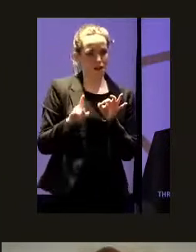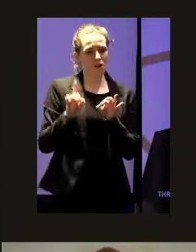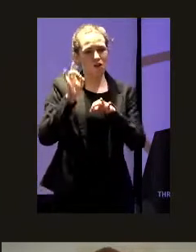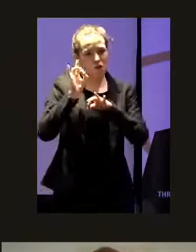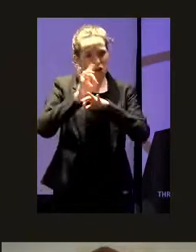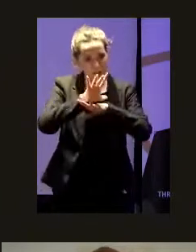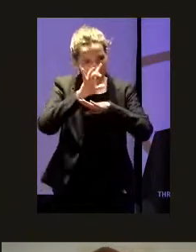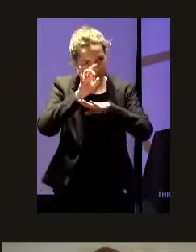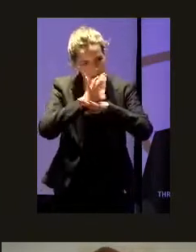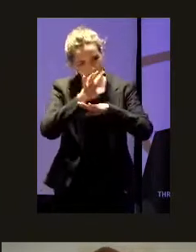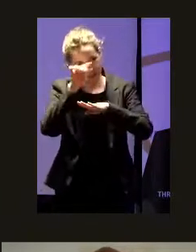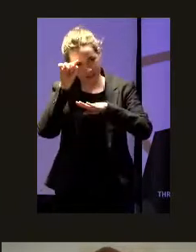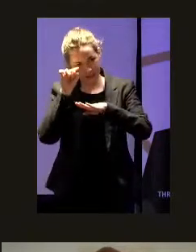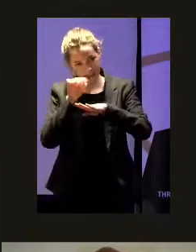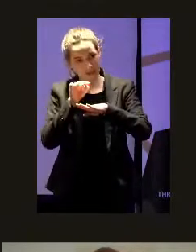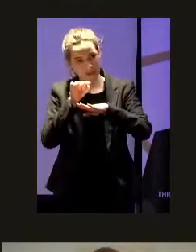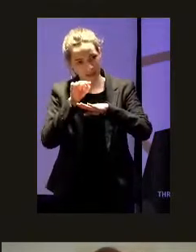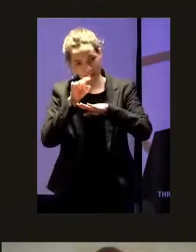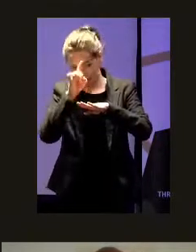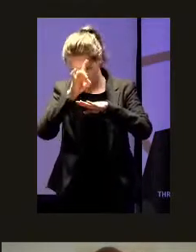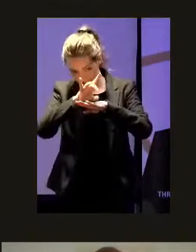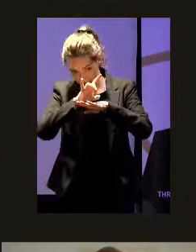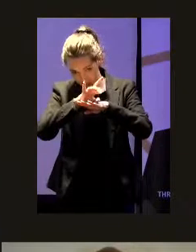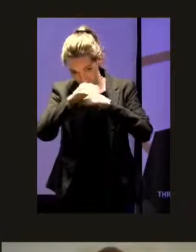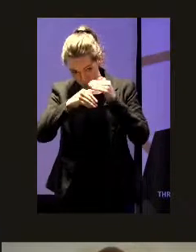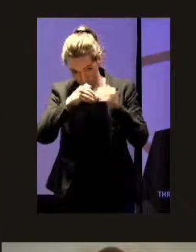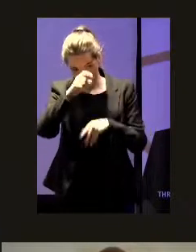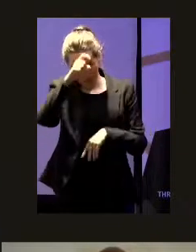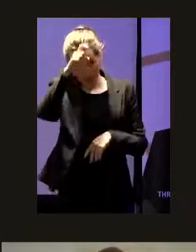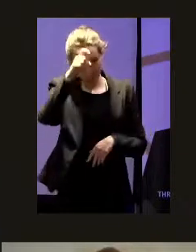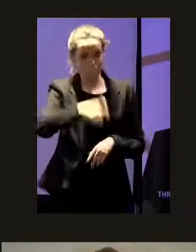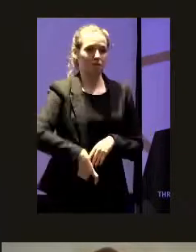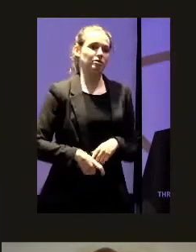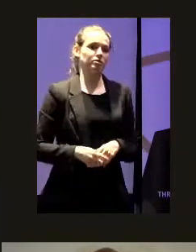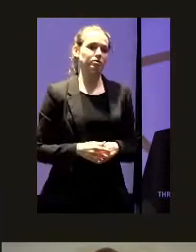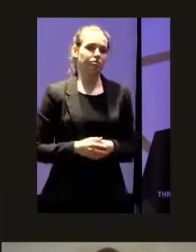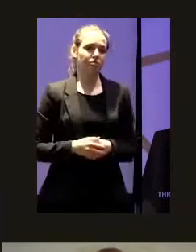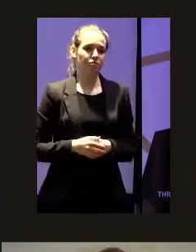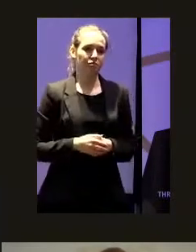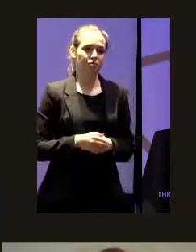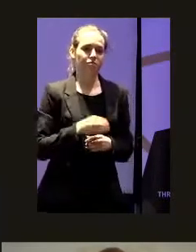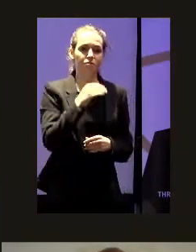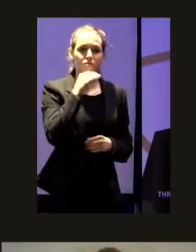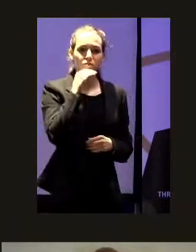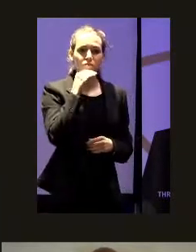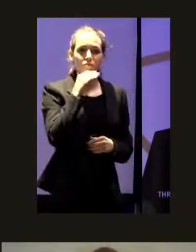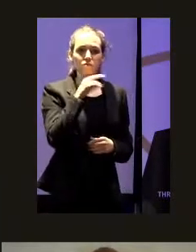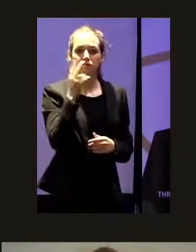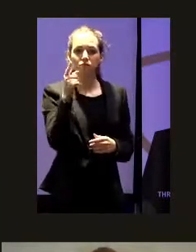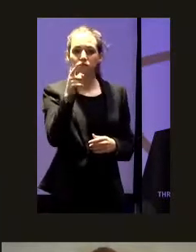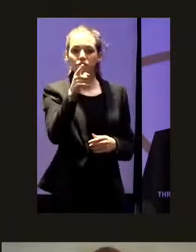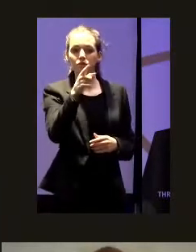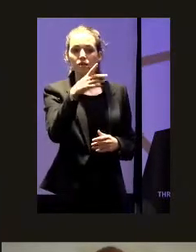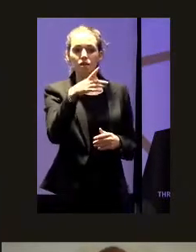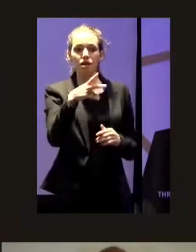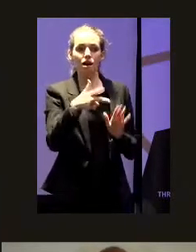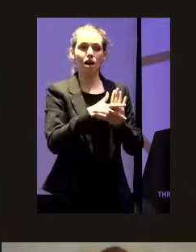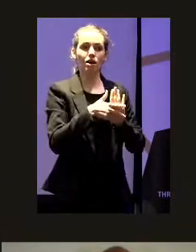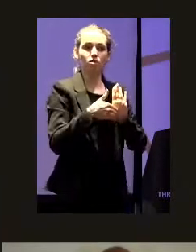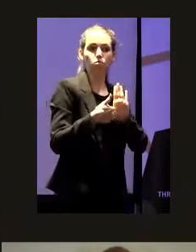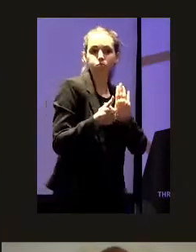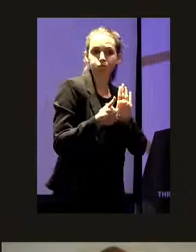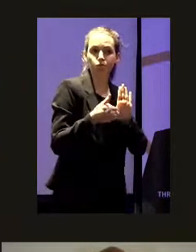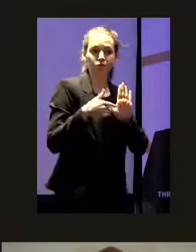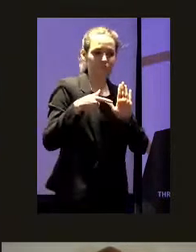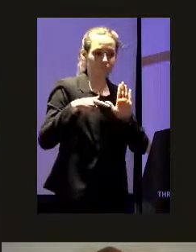consultation is key in the process. And also, but nowhere in the Act does it define what consultation